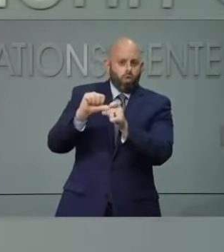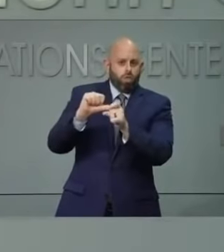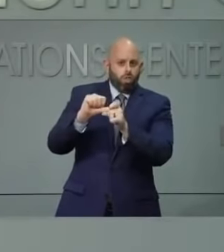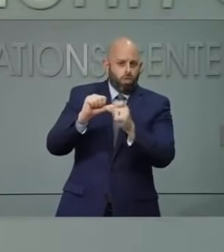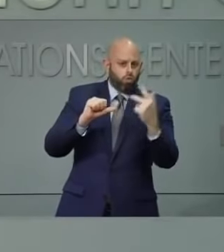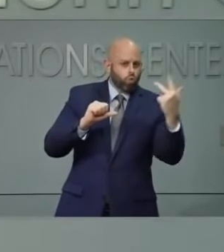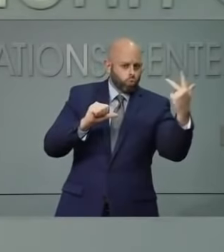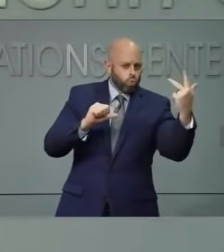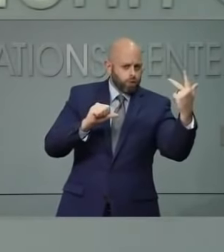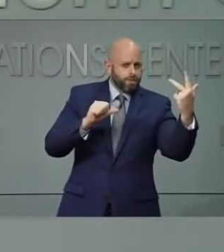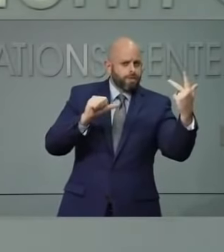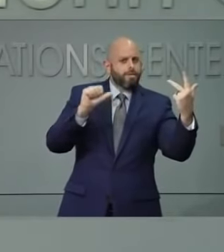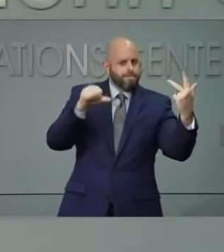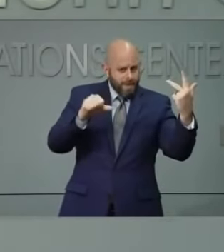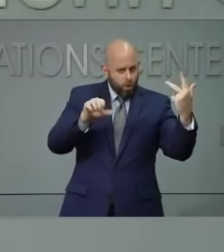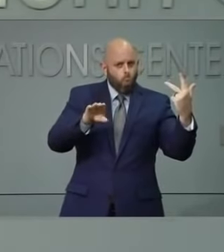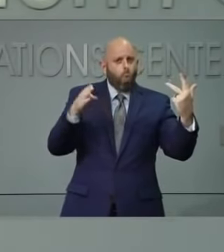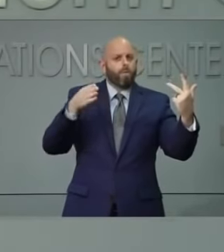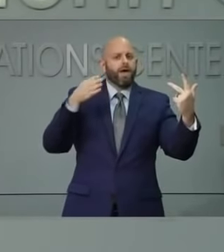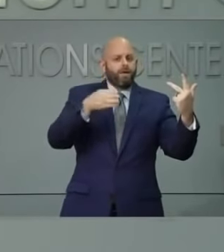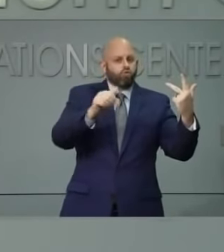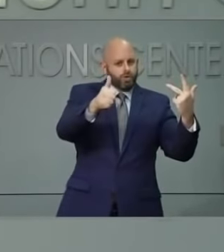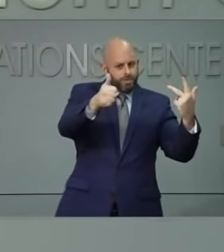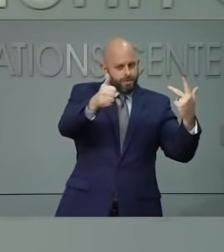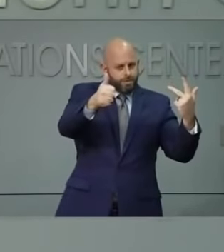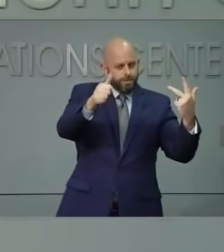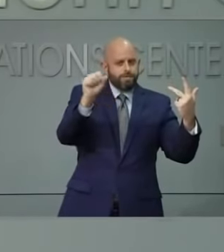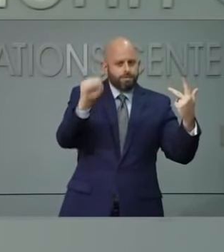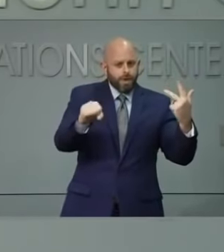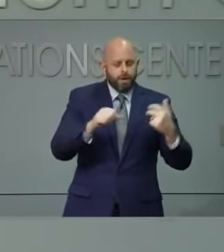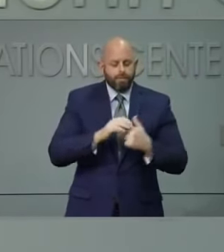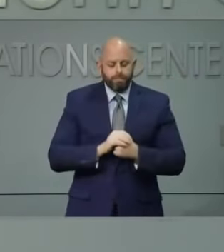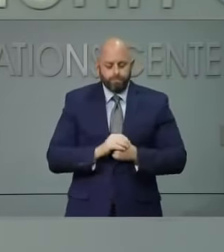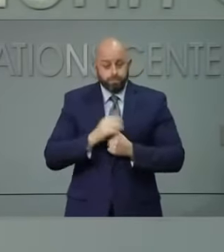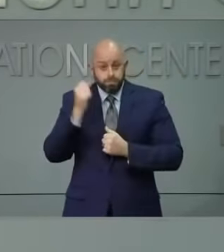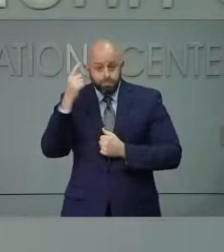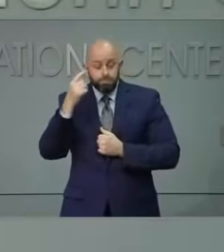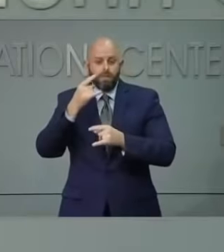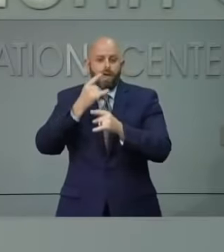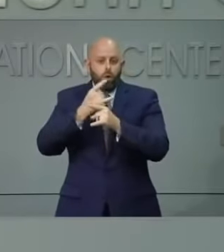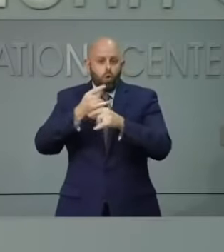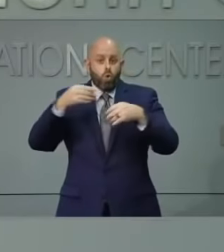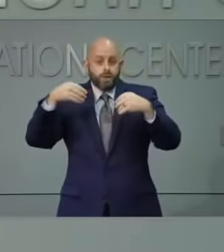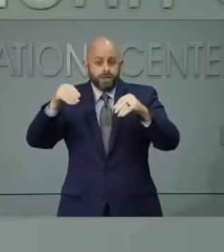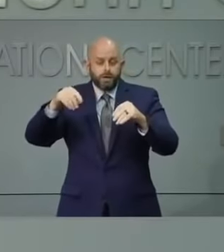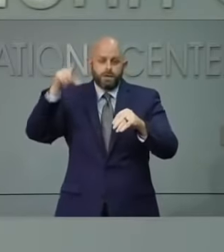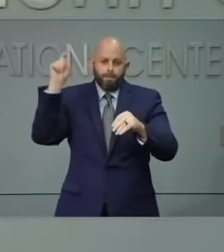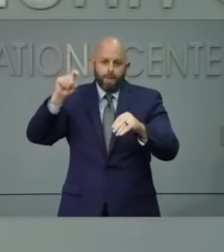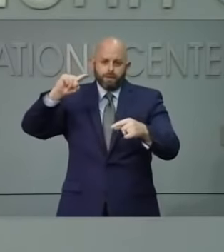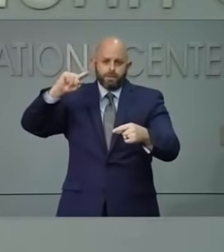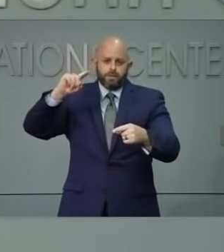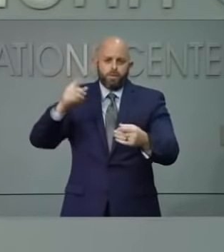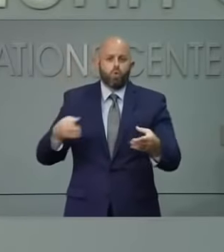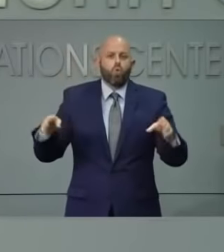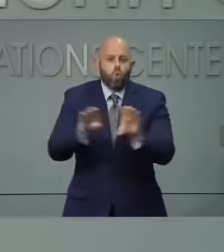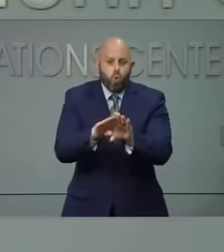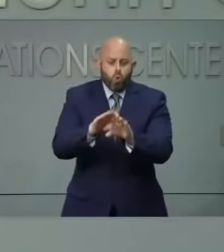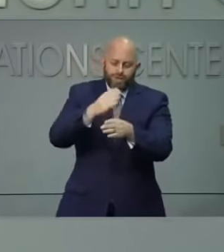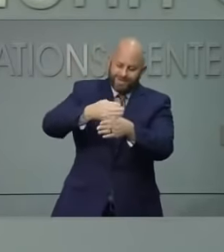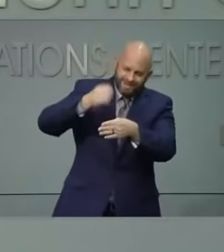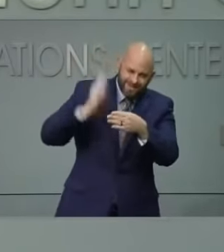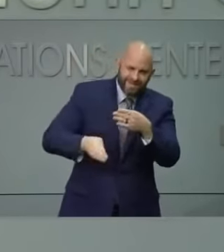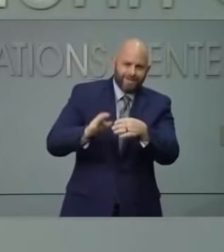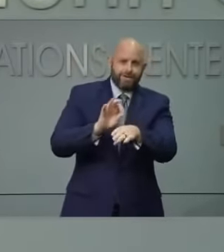alcohol sales. Last on-site consumption alcohol sales have to be at 9 p.m. and no